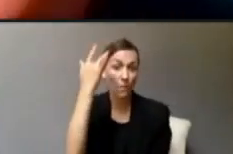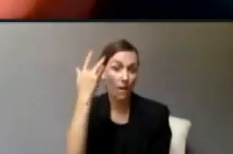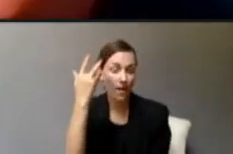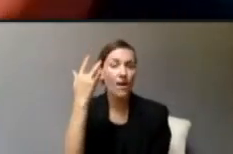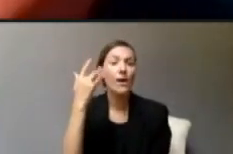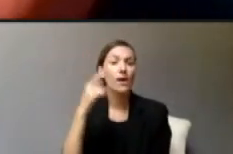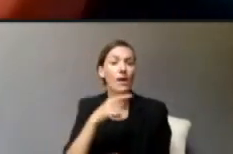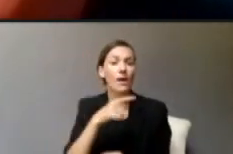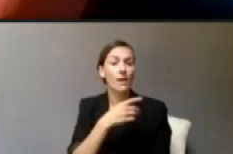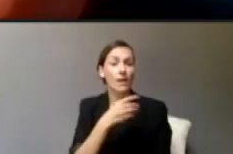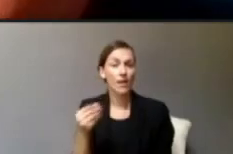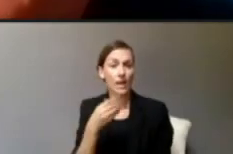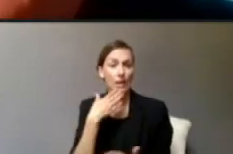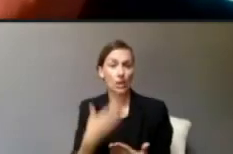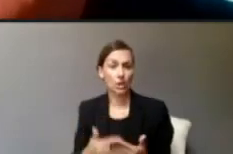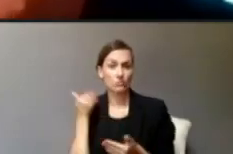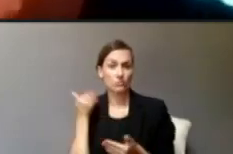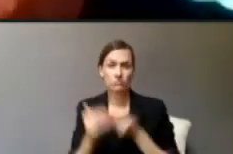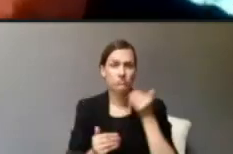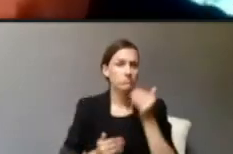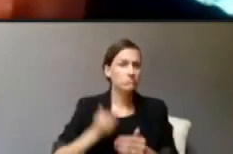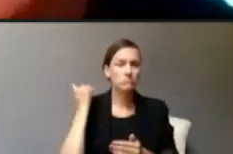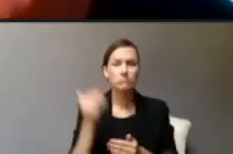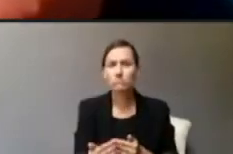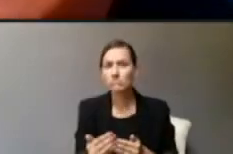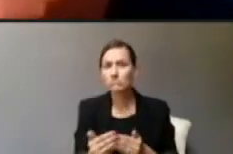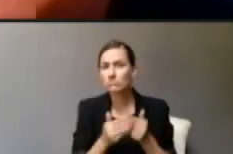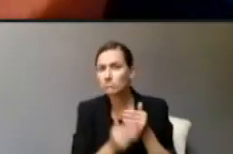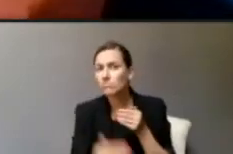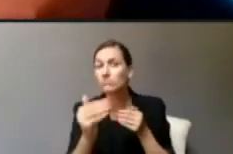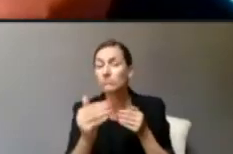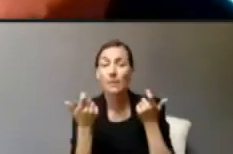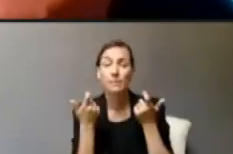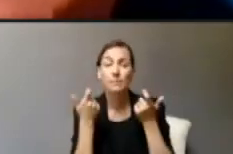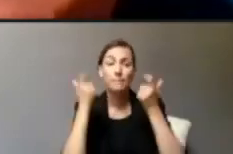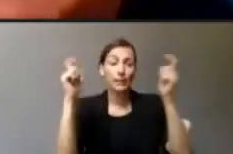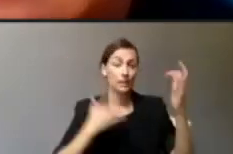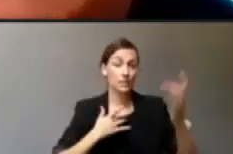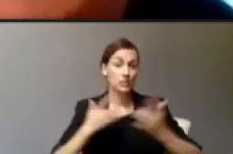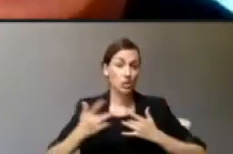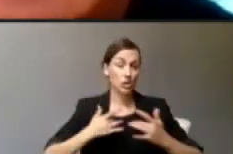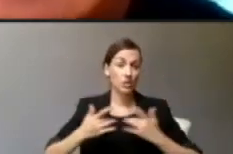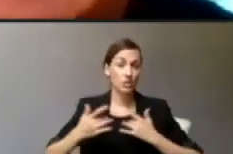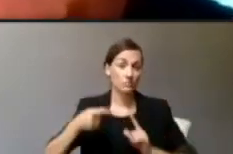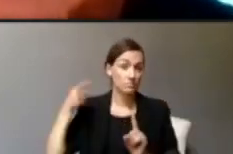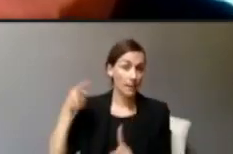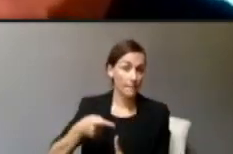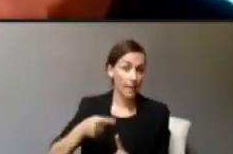be good steps about moving forward. One of my biggest concerns about COVID is that,